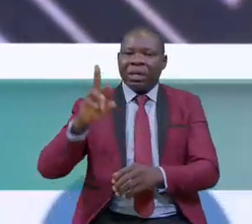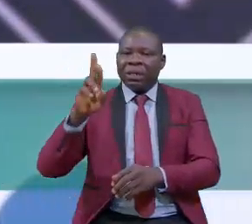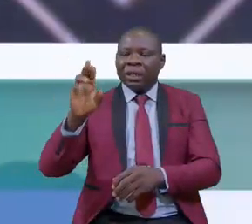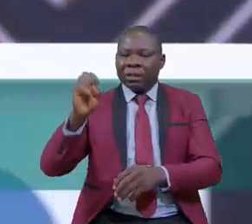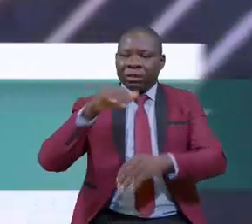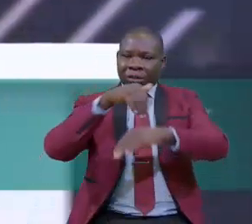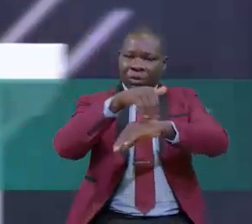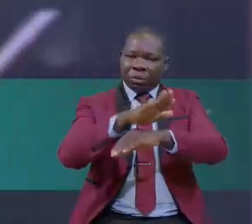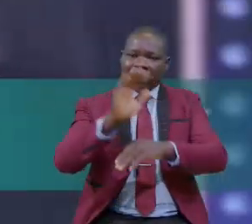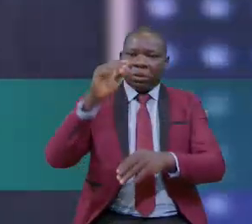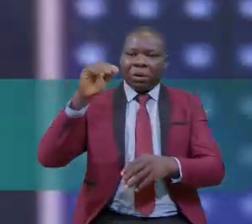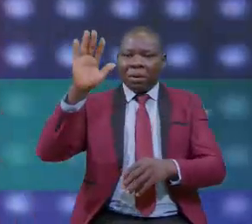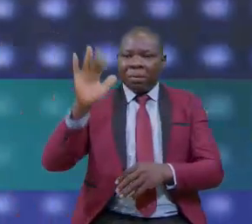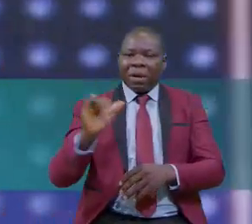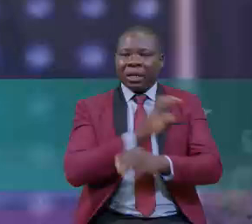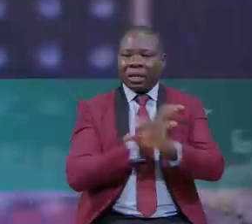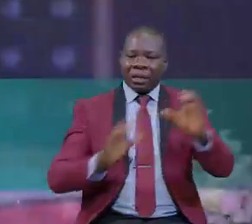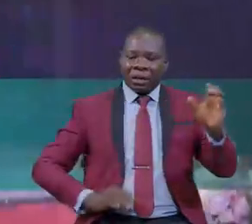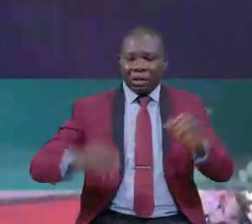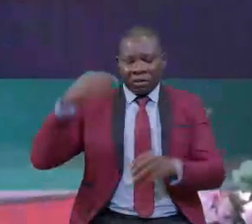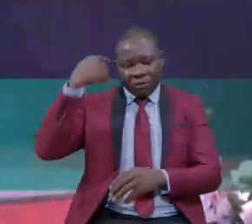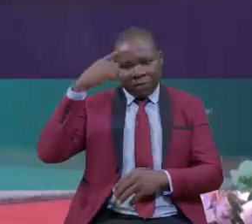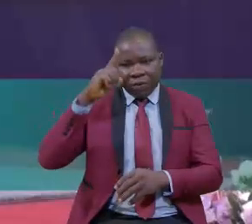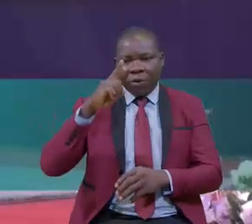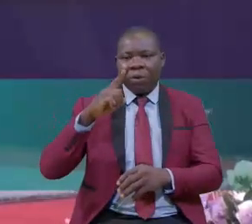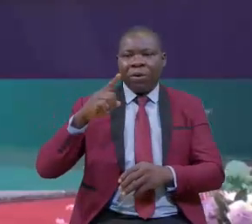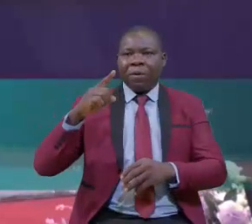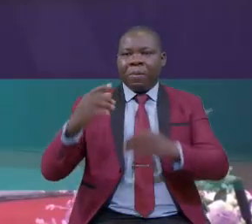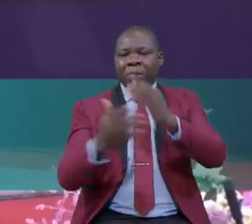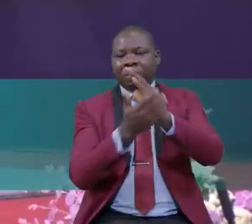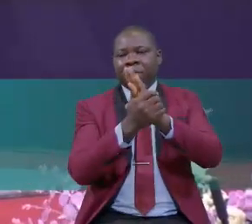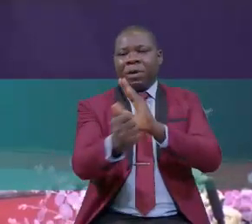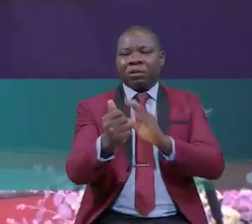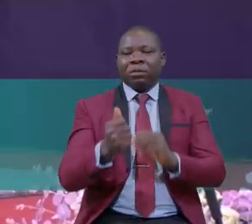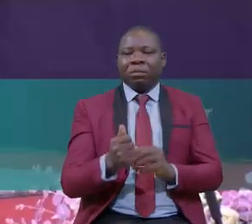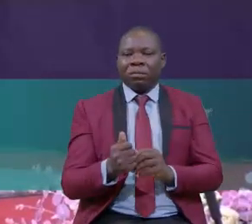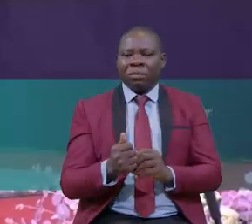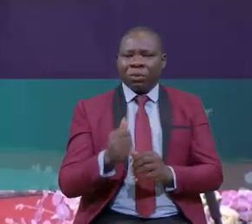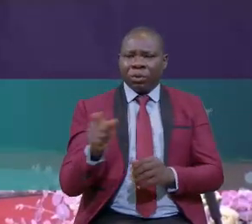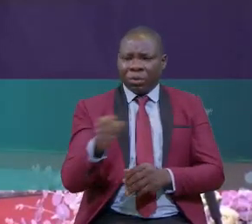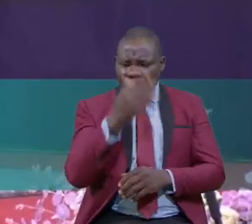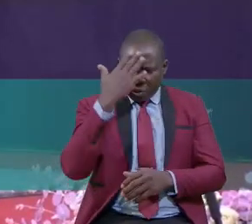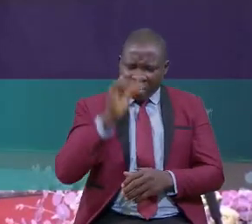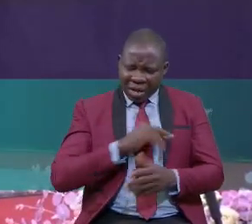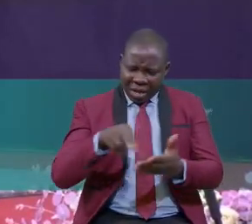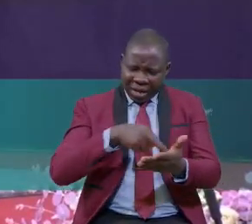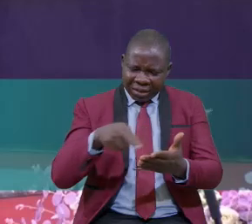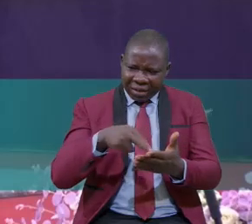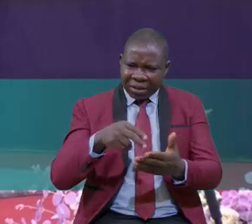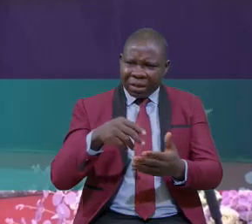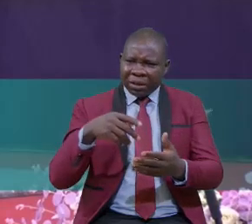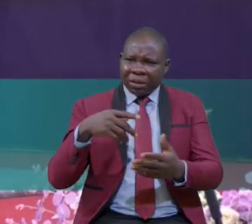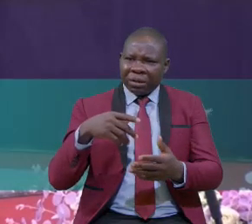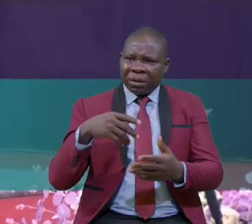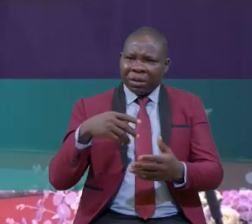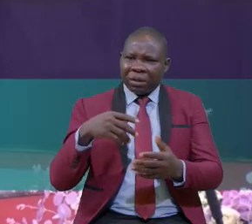Christ for mastery. And, you know, I met one of my, you know, spiritual children